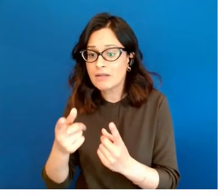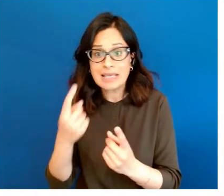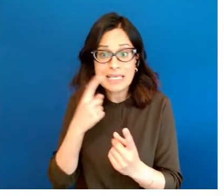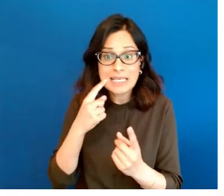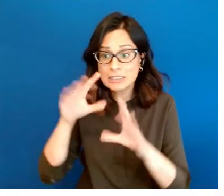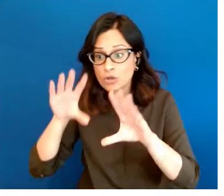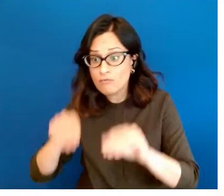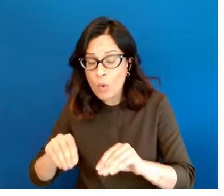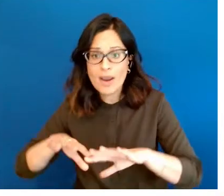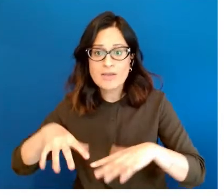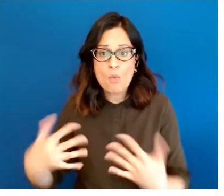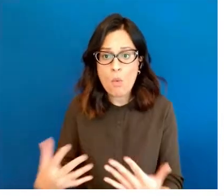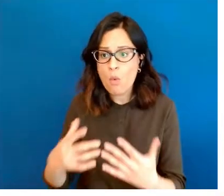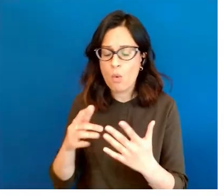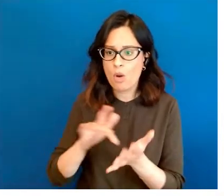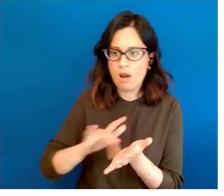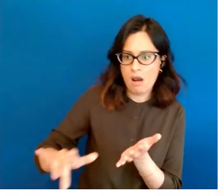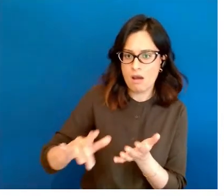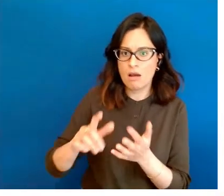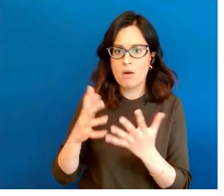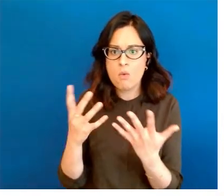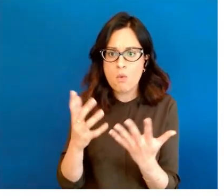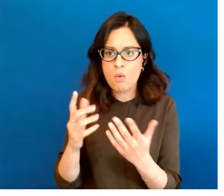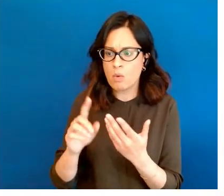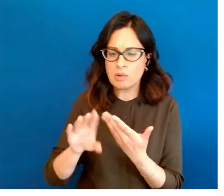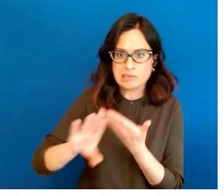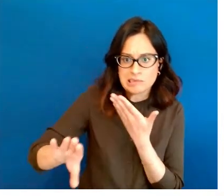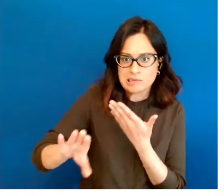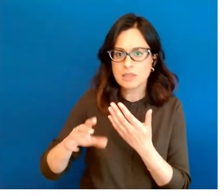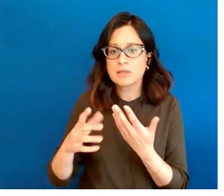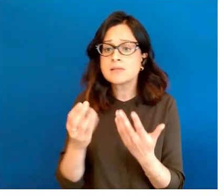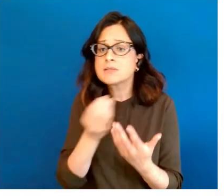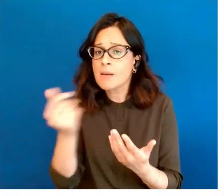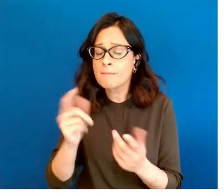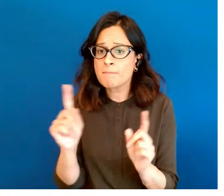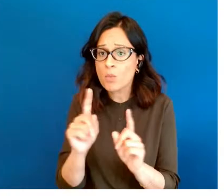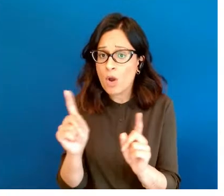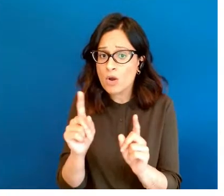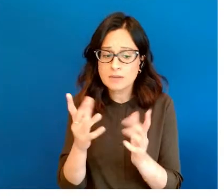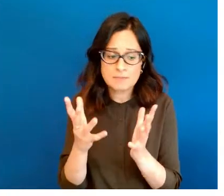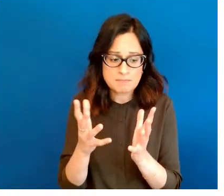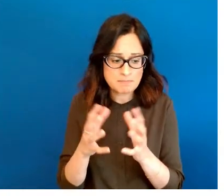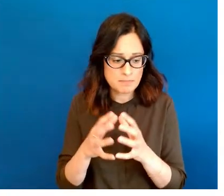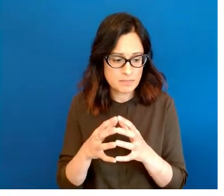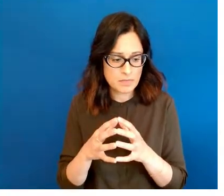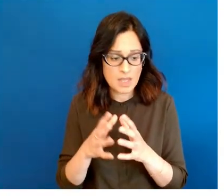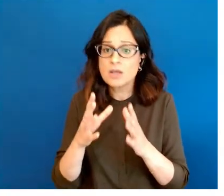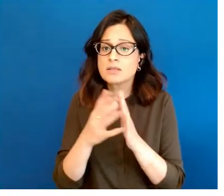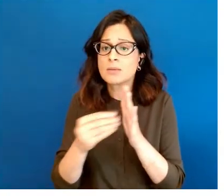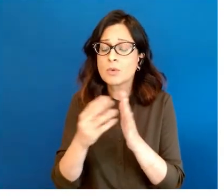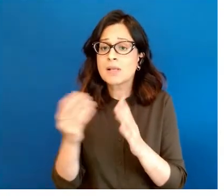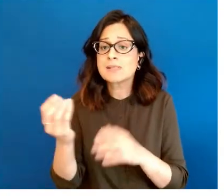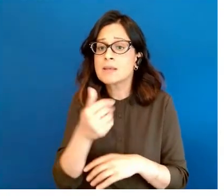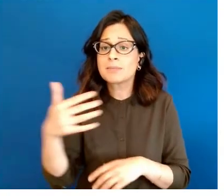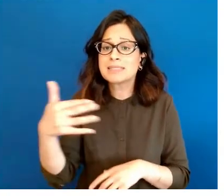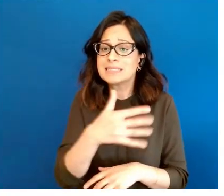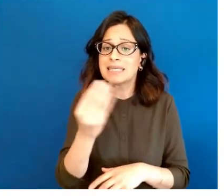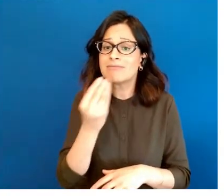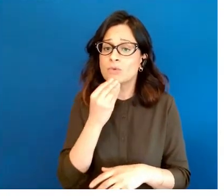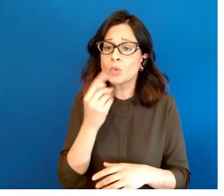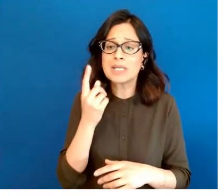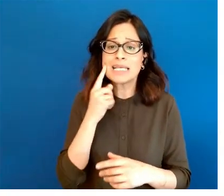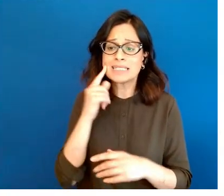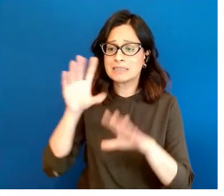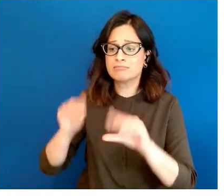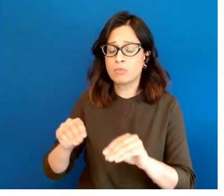not so much harder to avoid in general than, for instance, certain seafood allergens. If the patient is